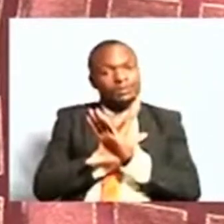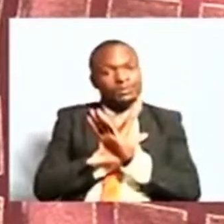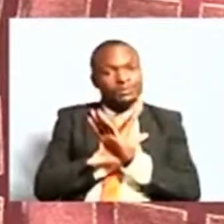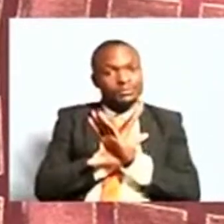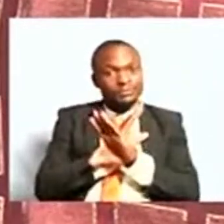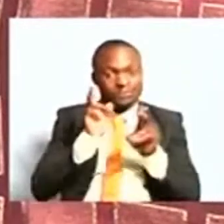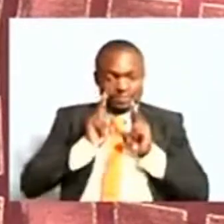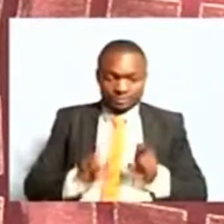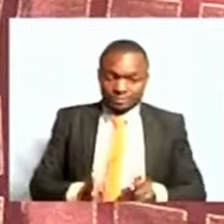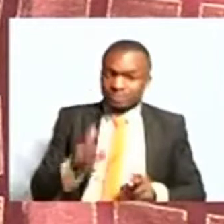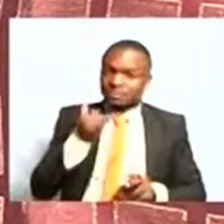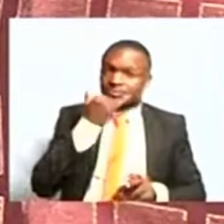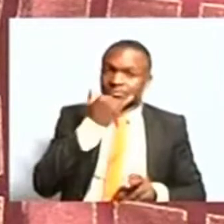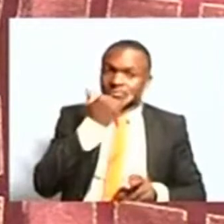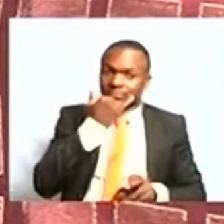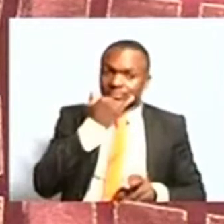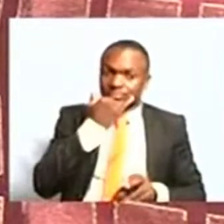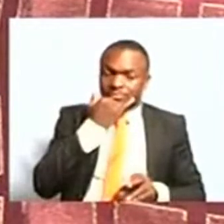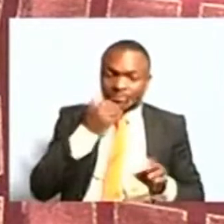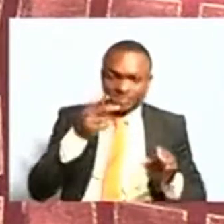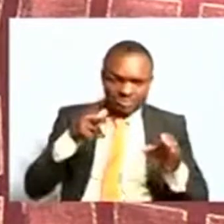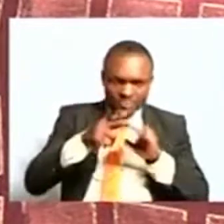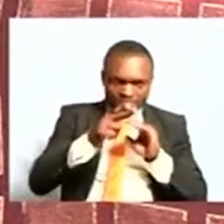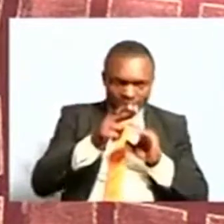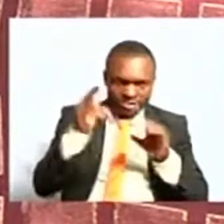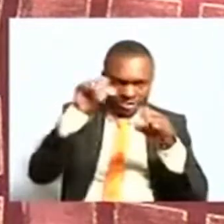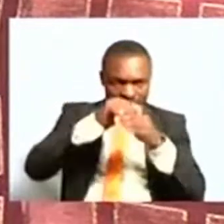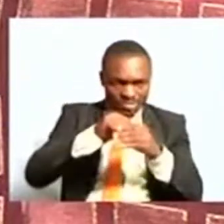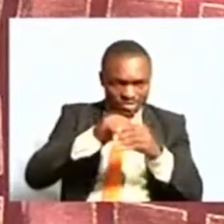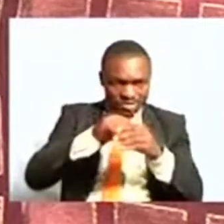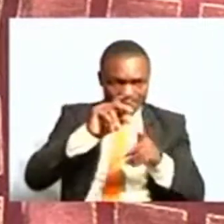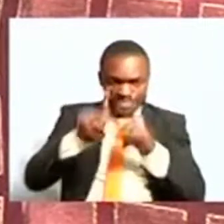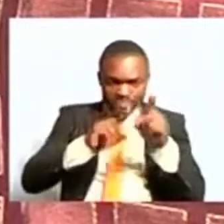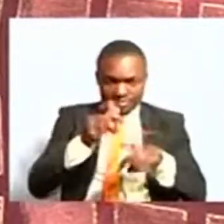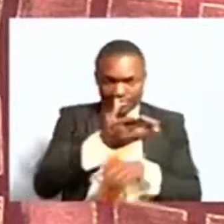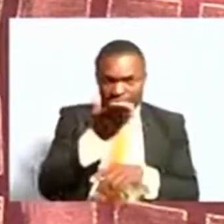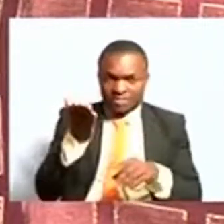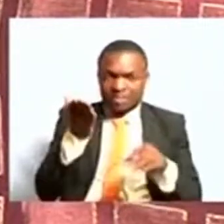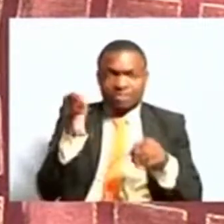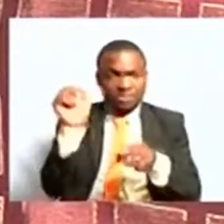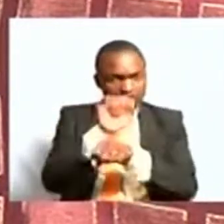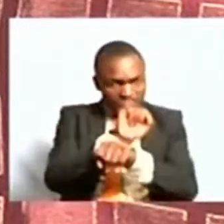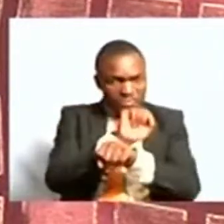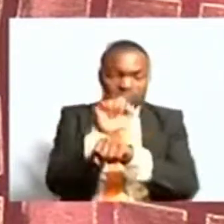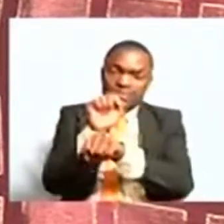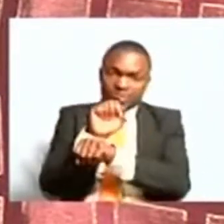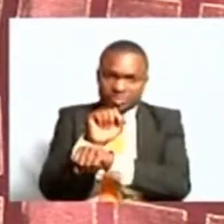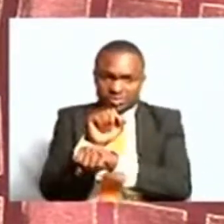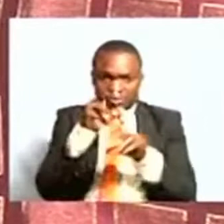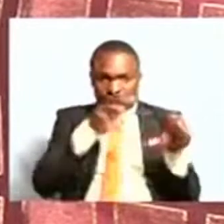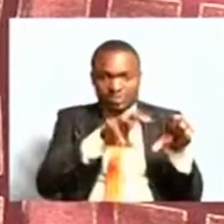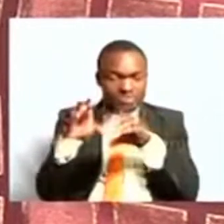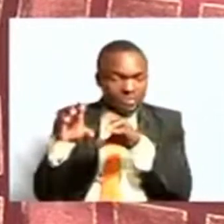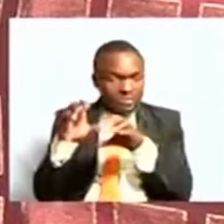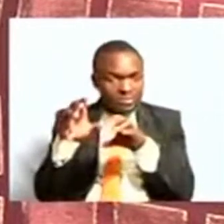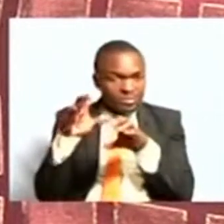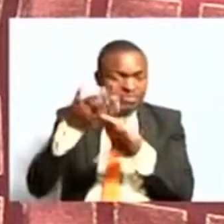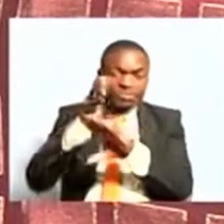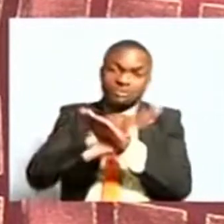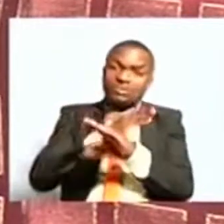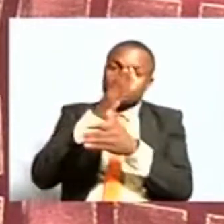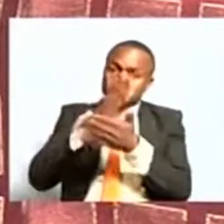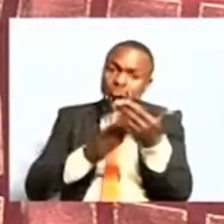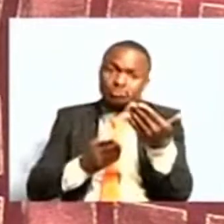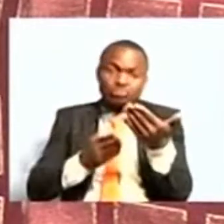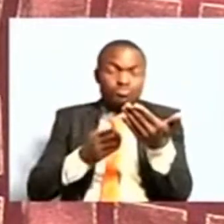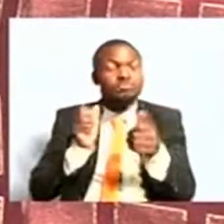to human error, is cutting in. I'm sure those that are driving, those that have been driving, have done it before, some of them, and some